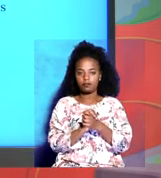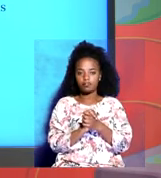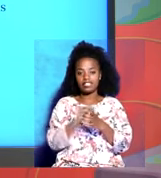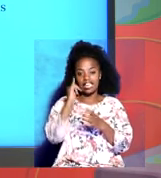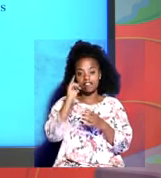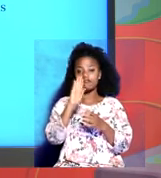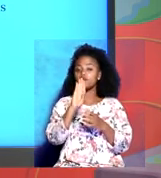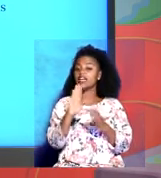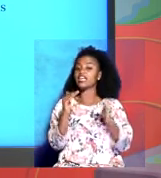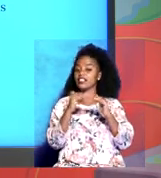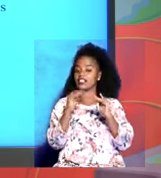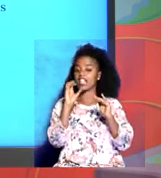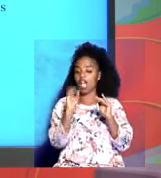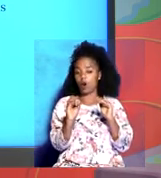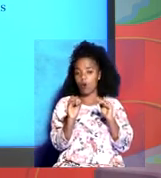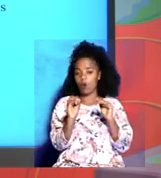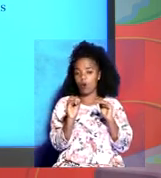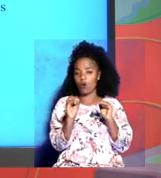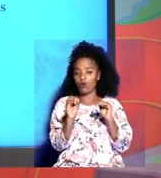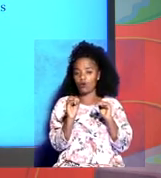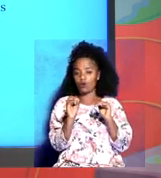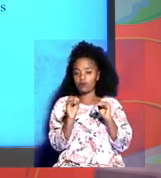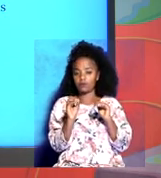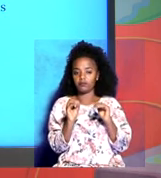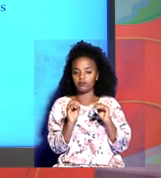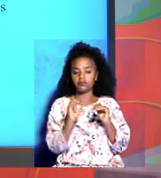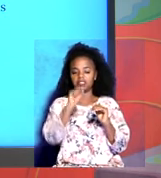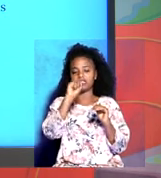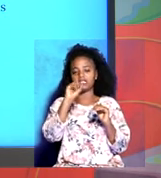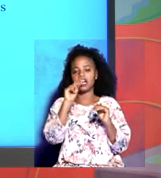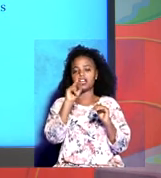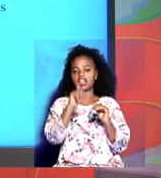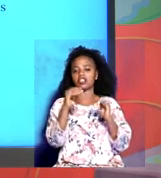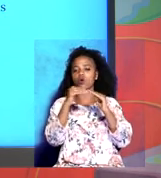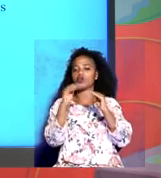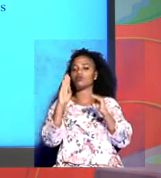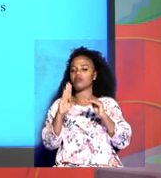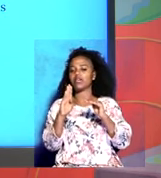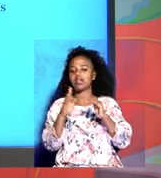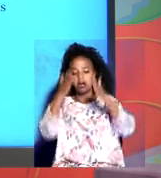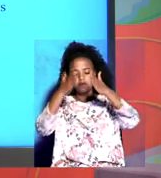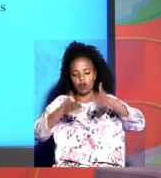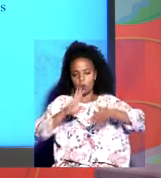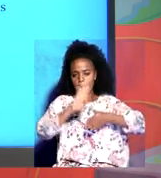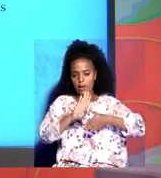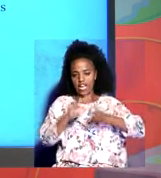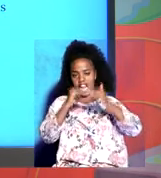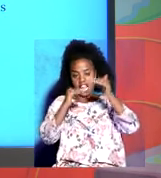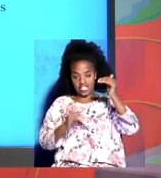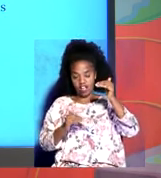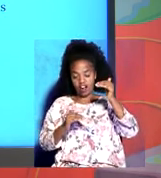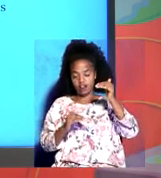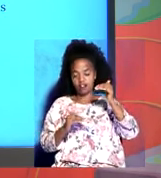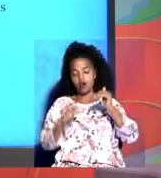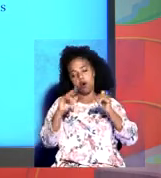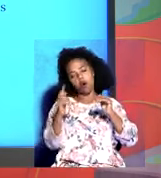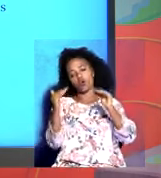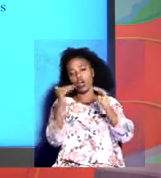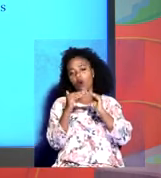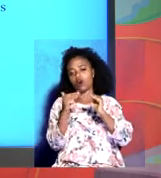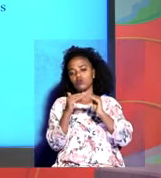if b is 0, assume sine x equals to b for absolute value of b is less than or